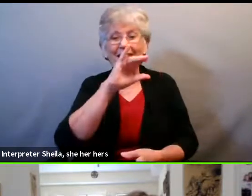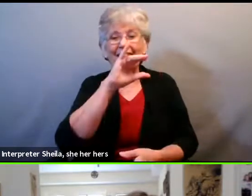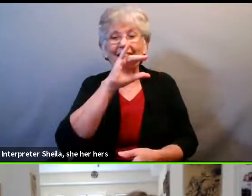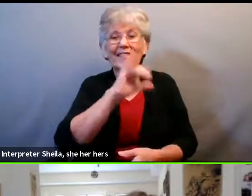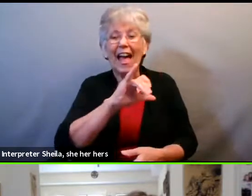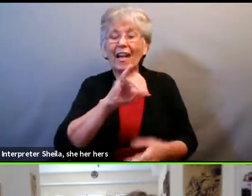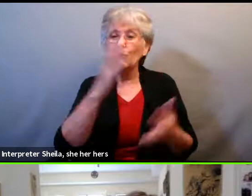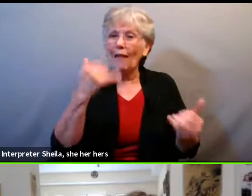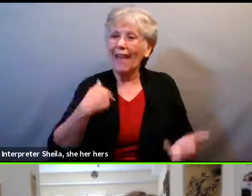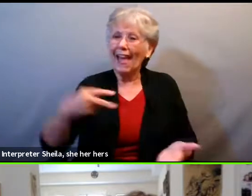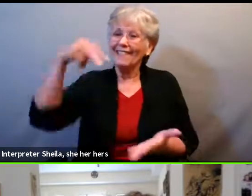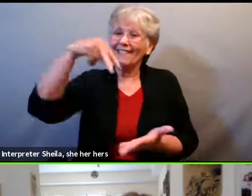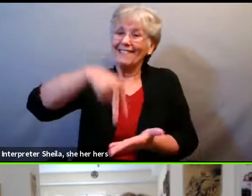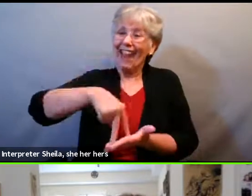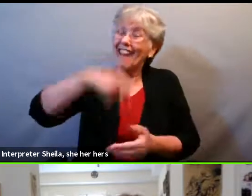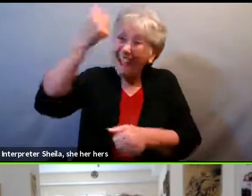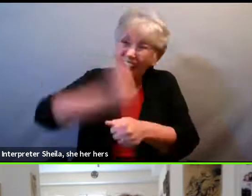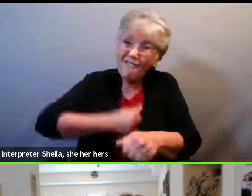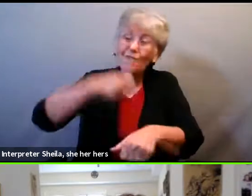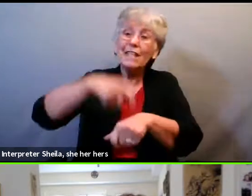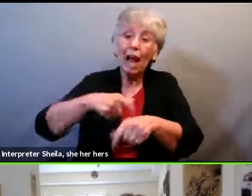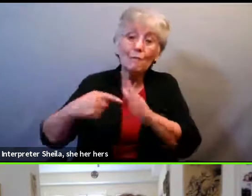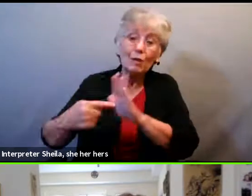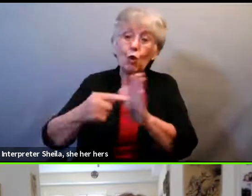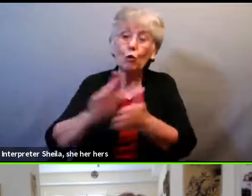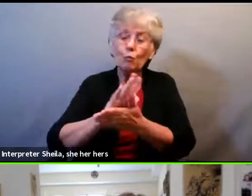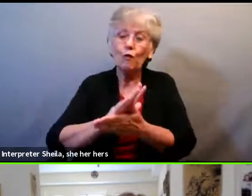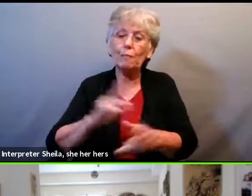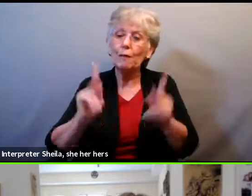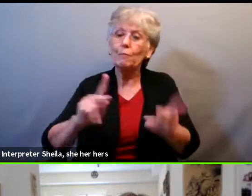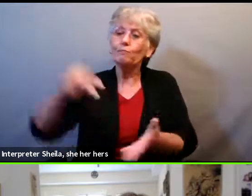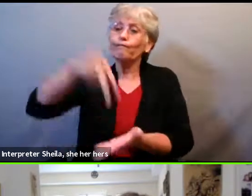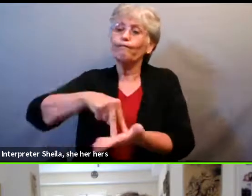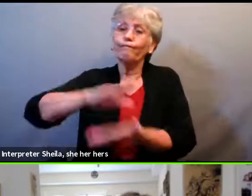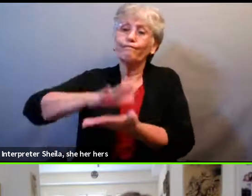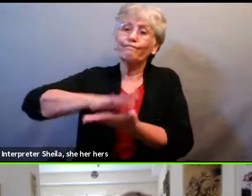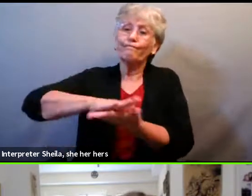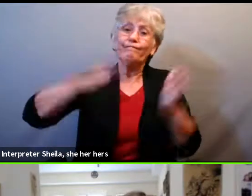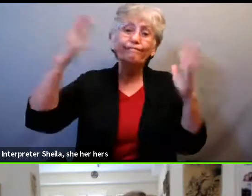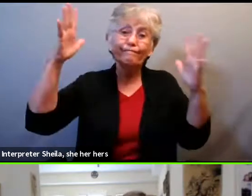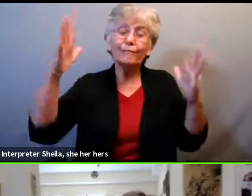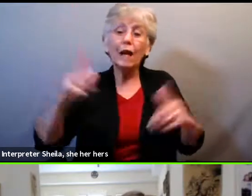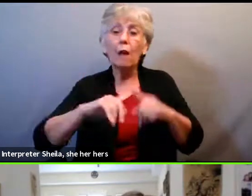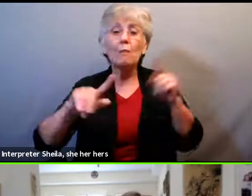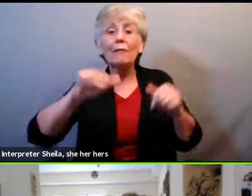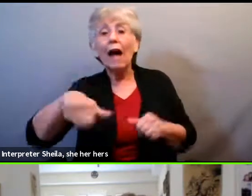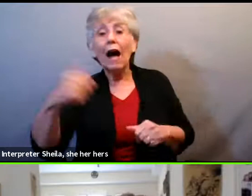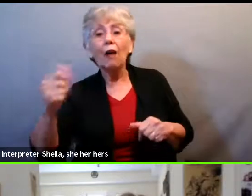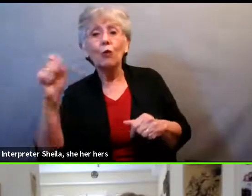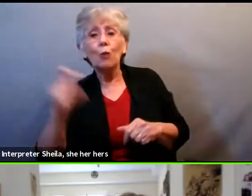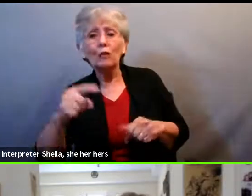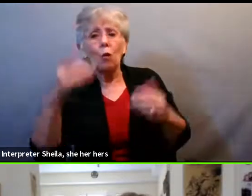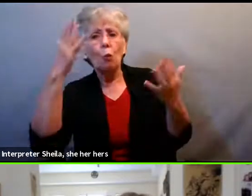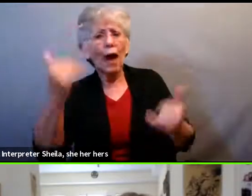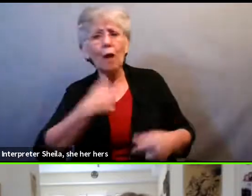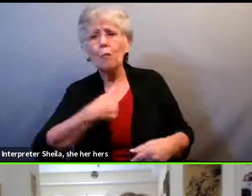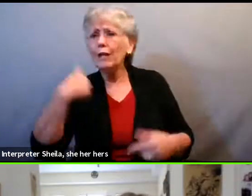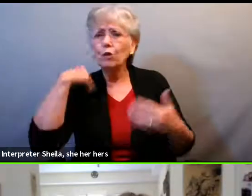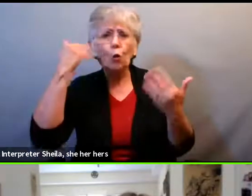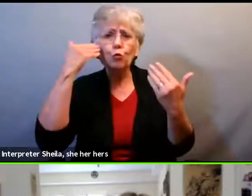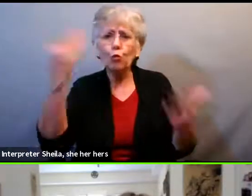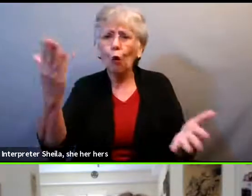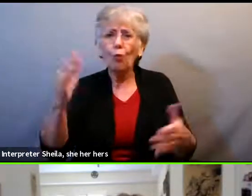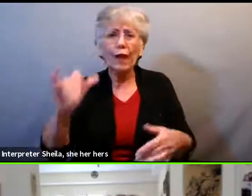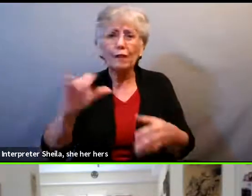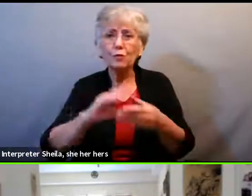standing ovations every time it showed. But the question was, why didn't we know the story? And it's the same thing